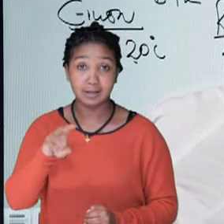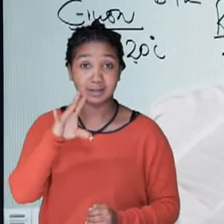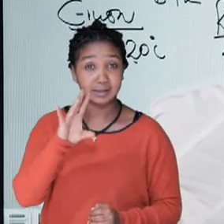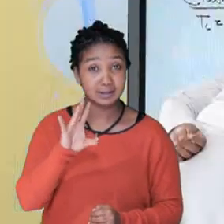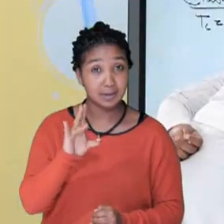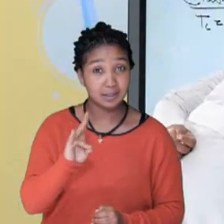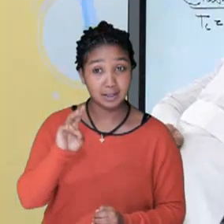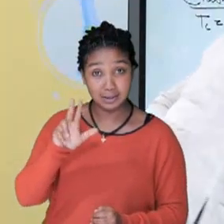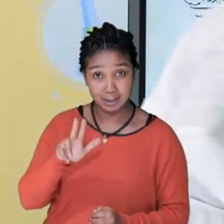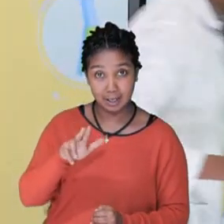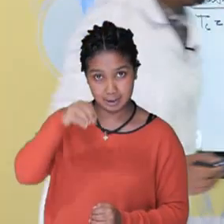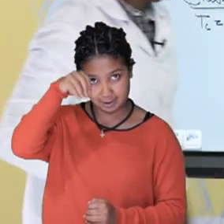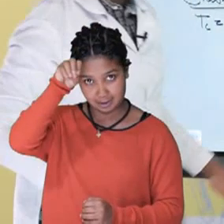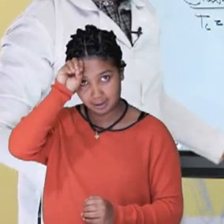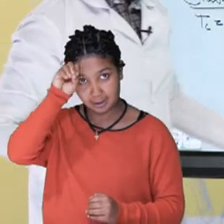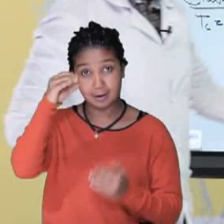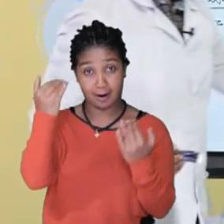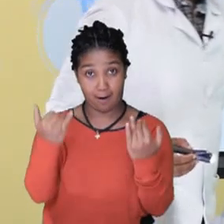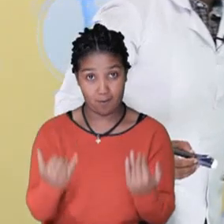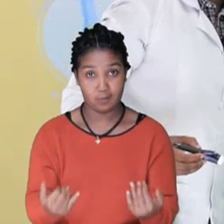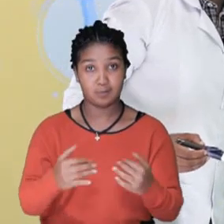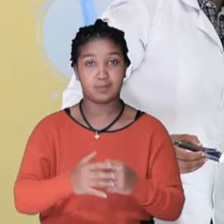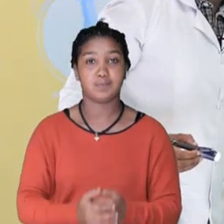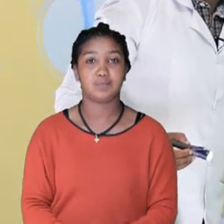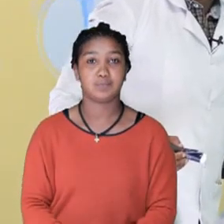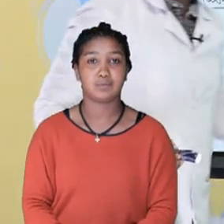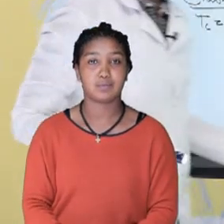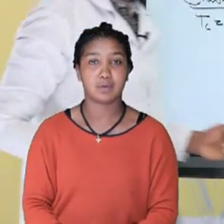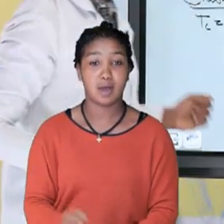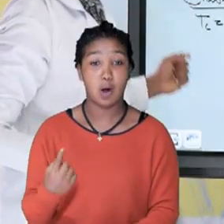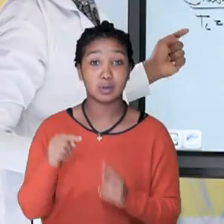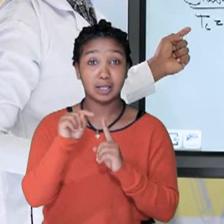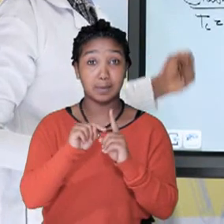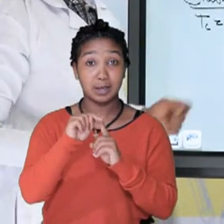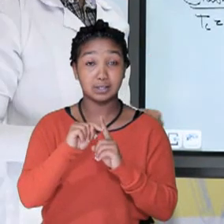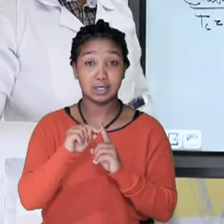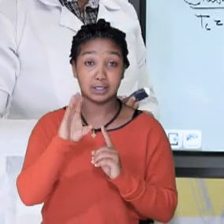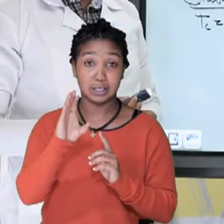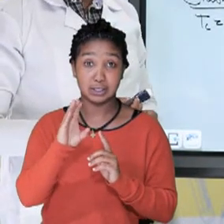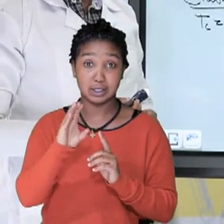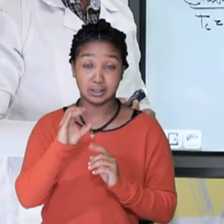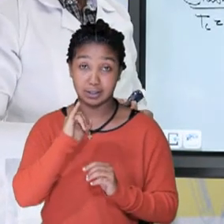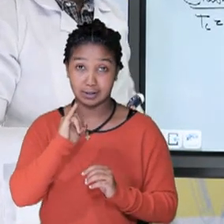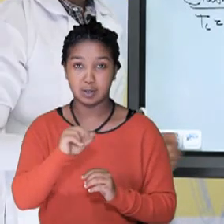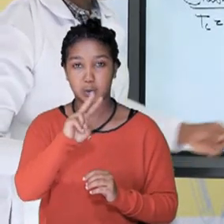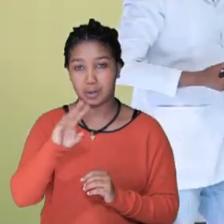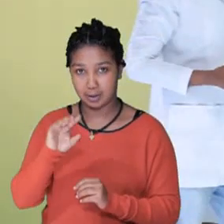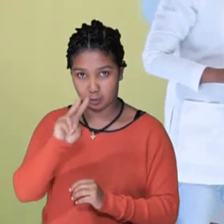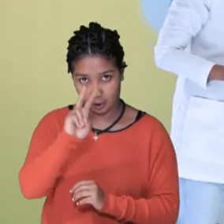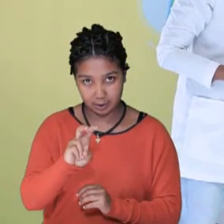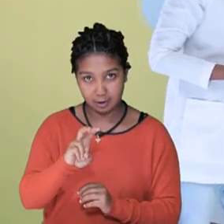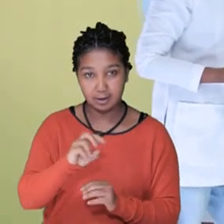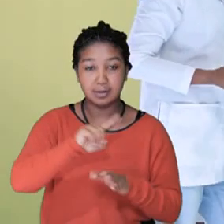273 degree. Now our temperature in Celsius is 20 Celsius, so